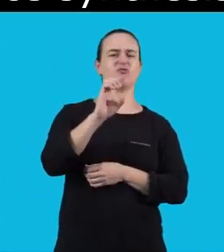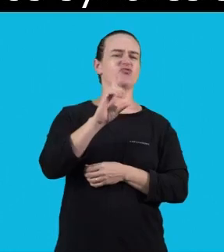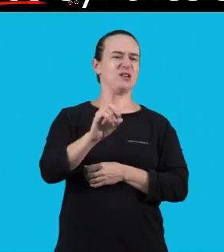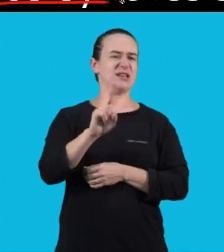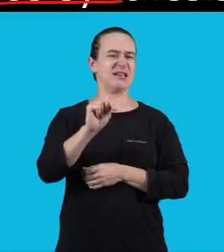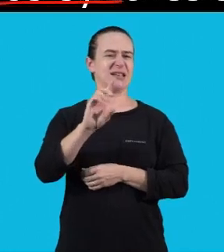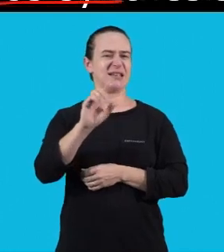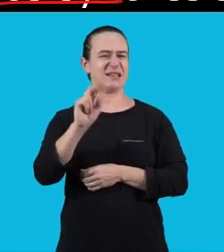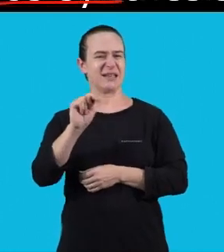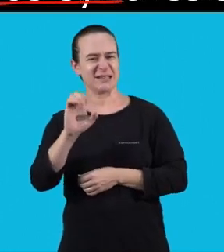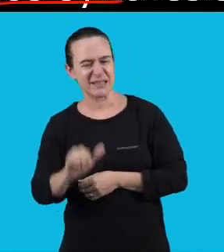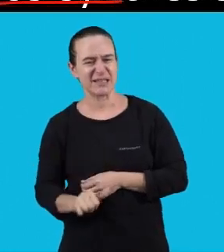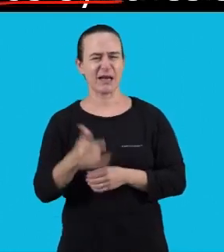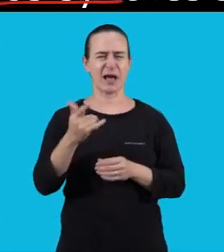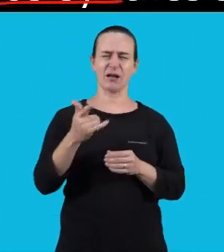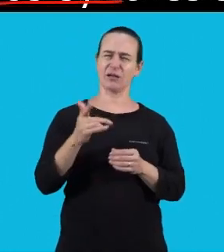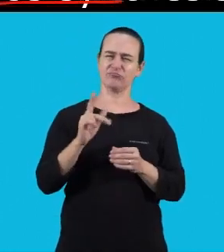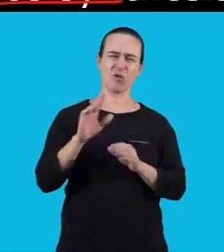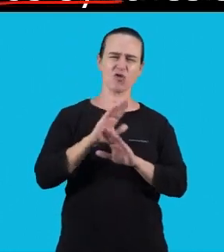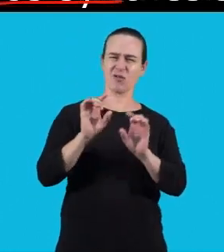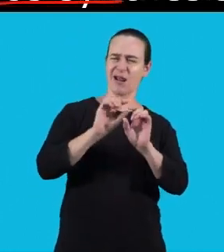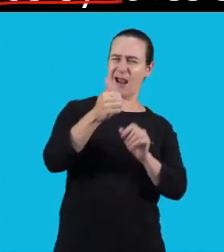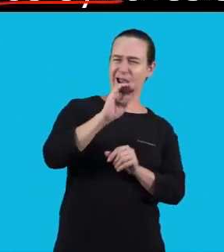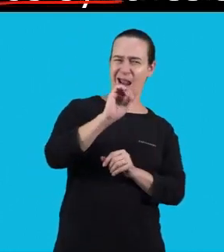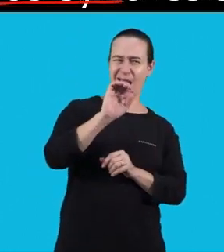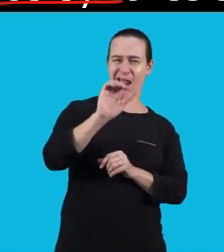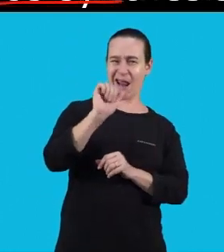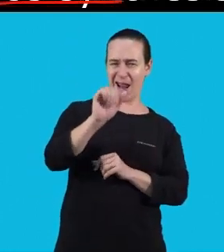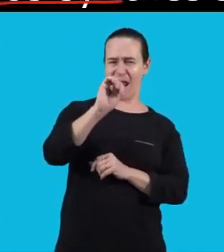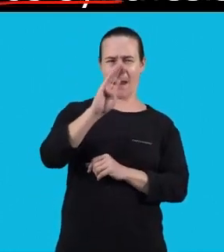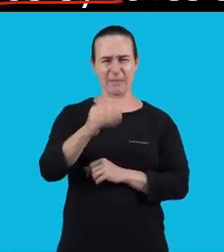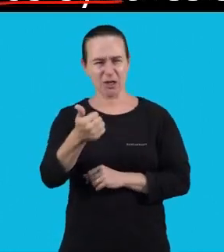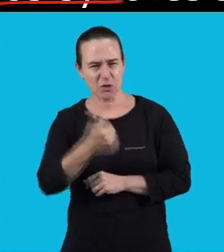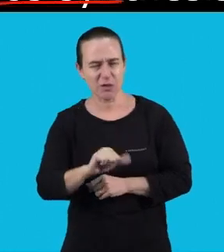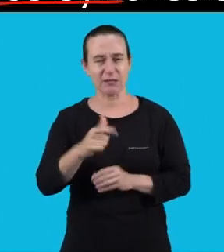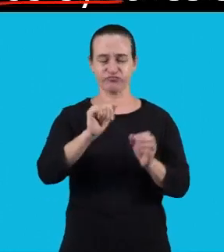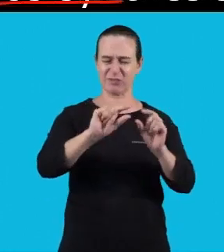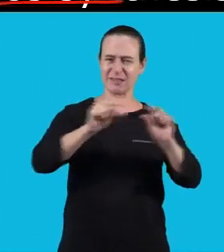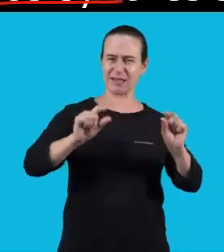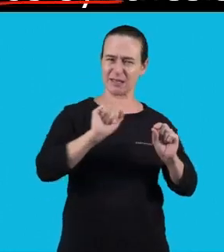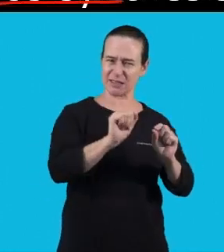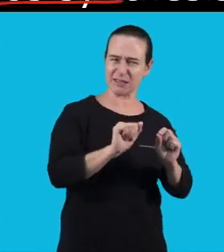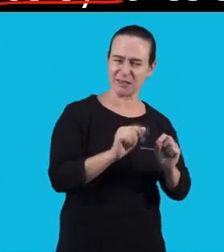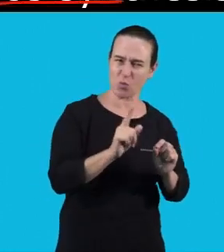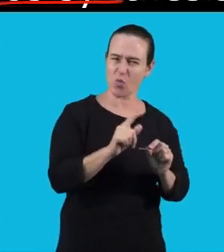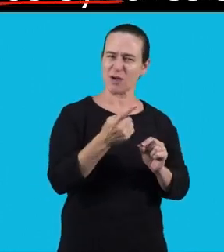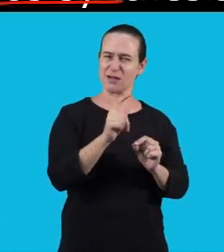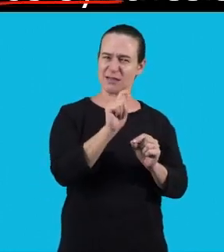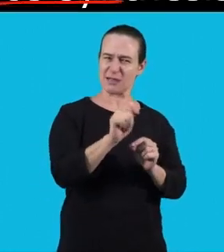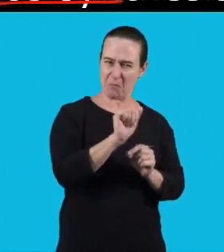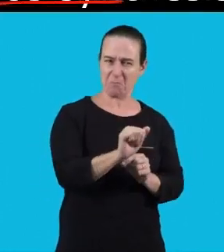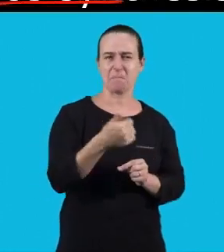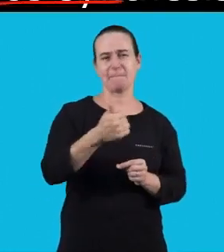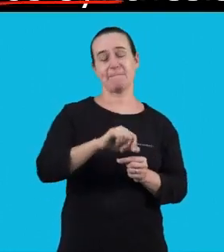type, sentence synthesis, direct and reported speech. And then lastly, the